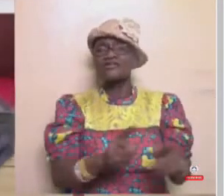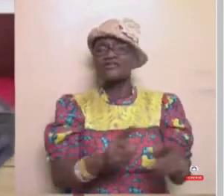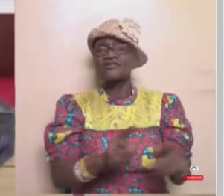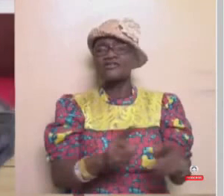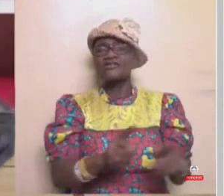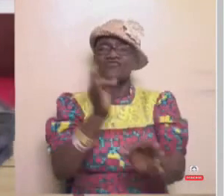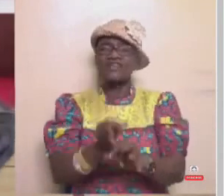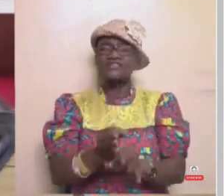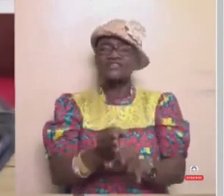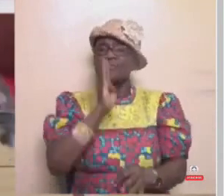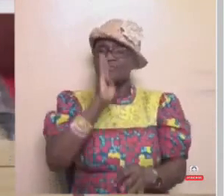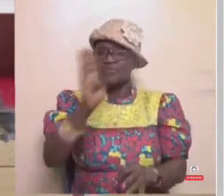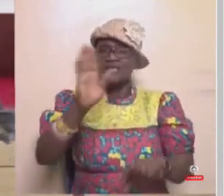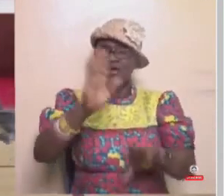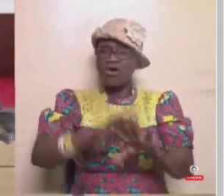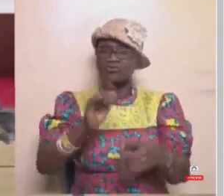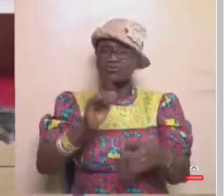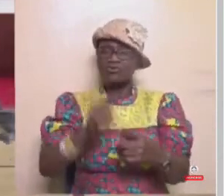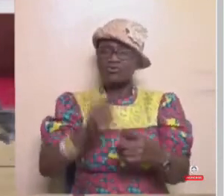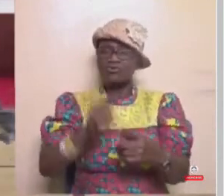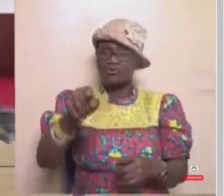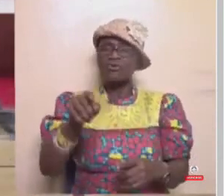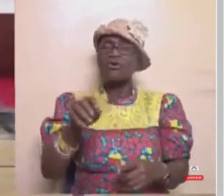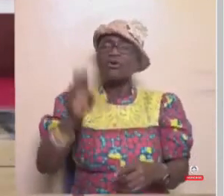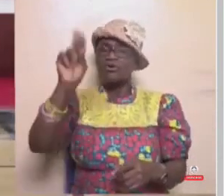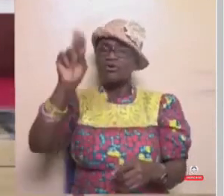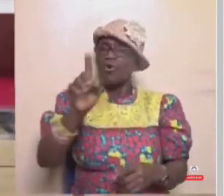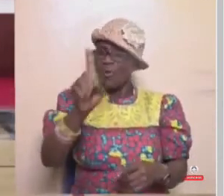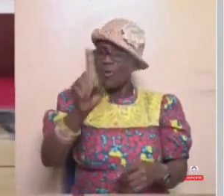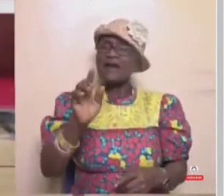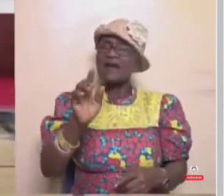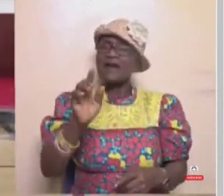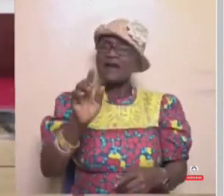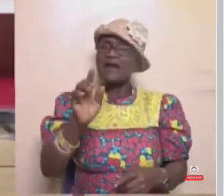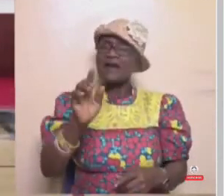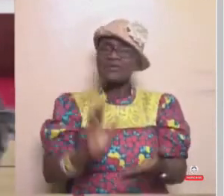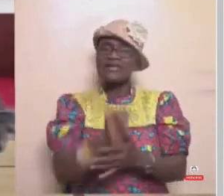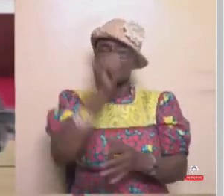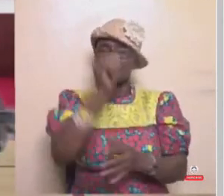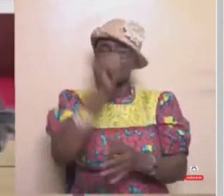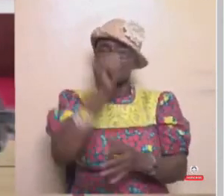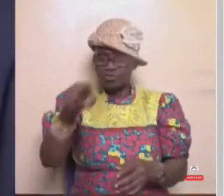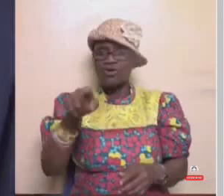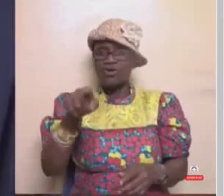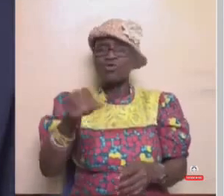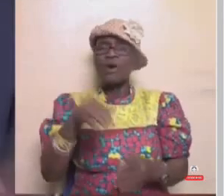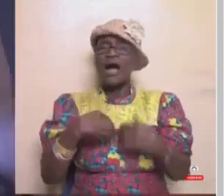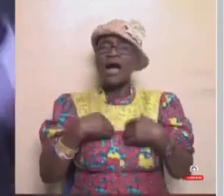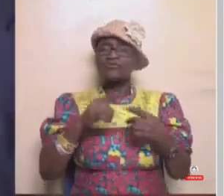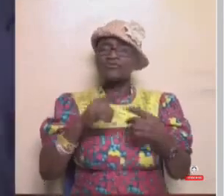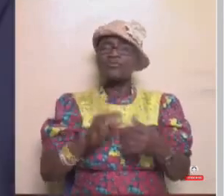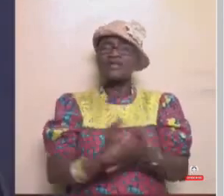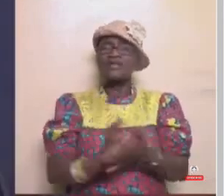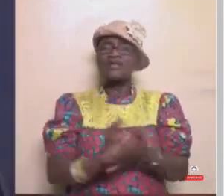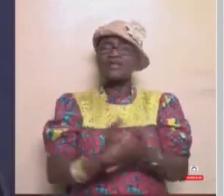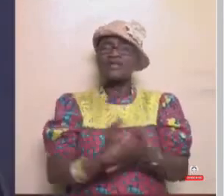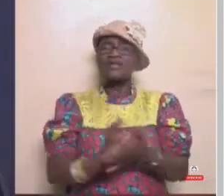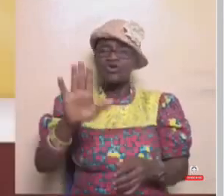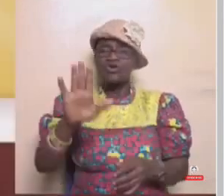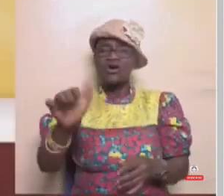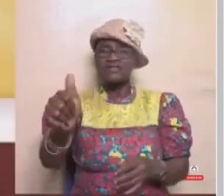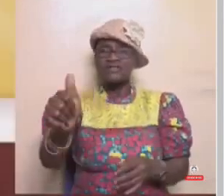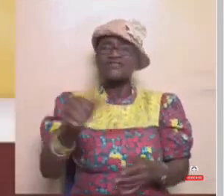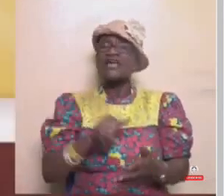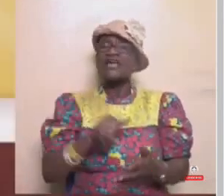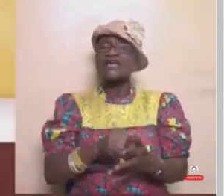you." No one can believe for you. You have to believe for yourself. It is not just enough to